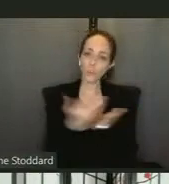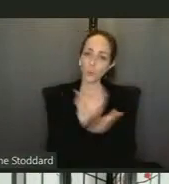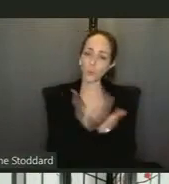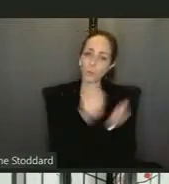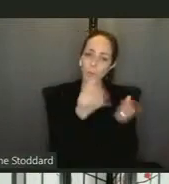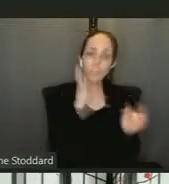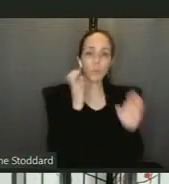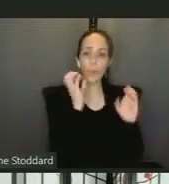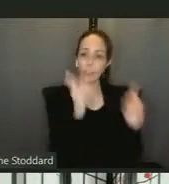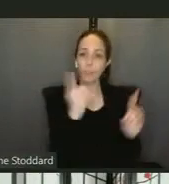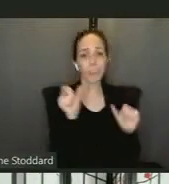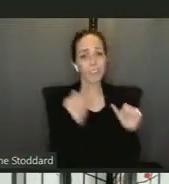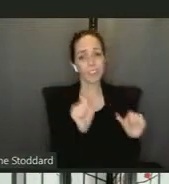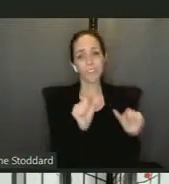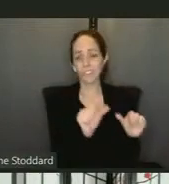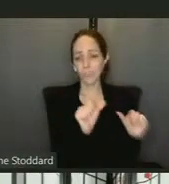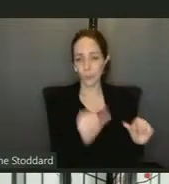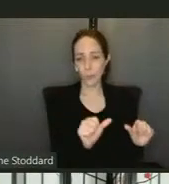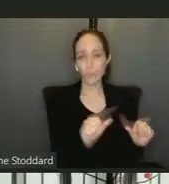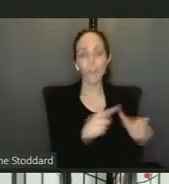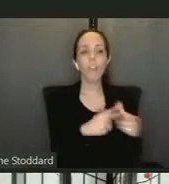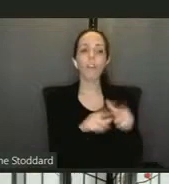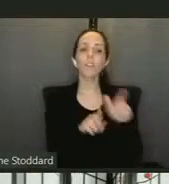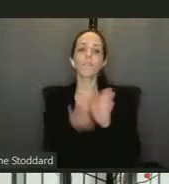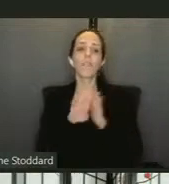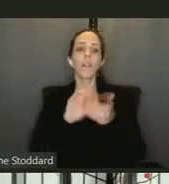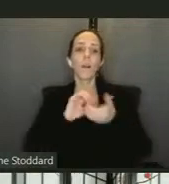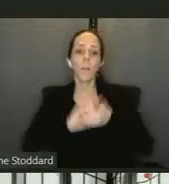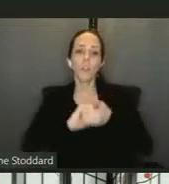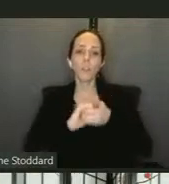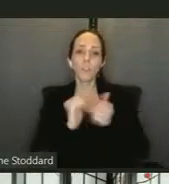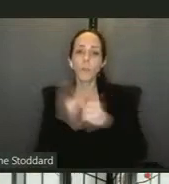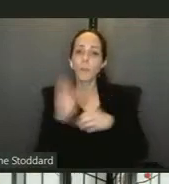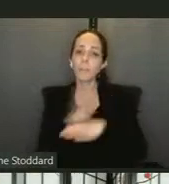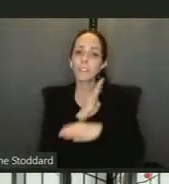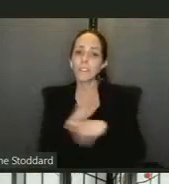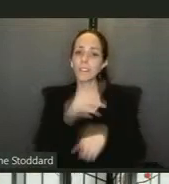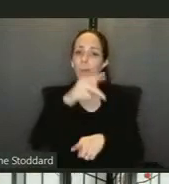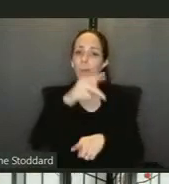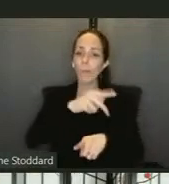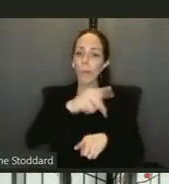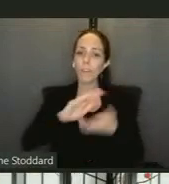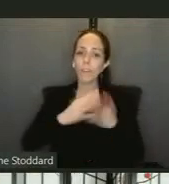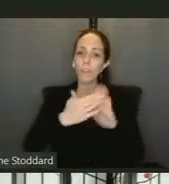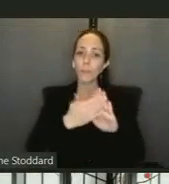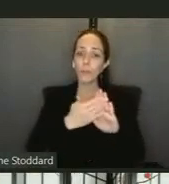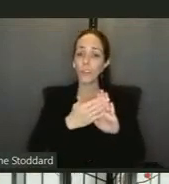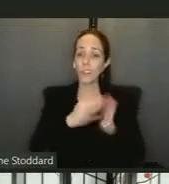sought to do our work, we have forged partnerships with entities like Portland Community